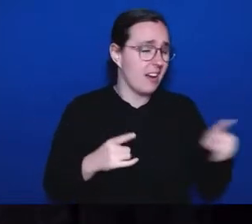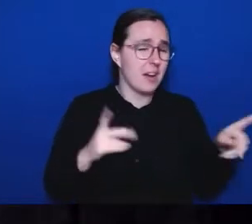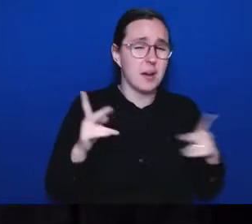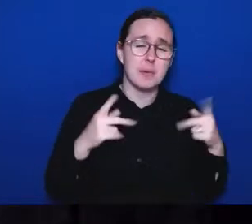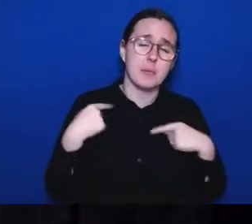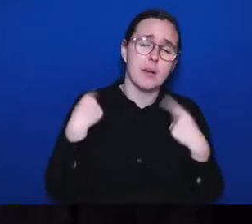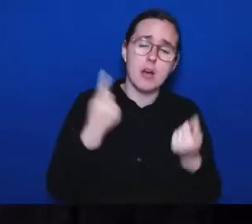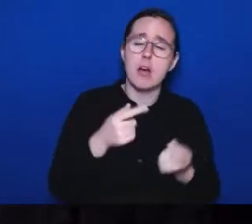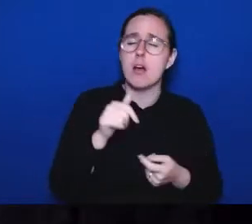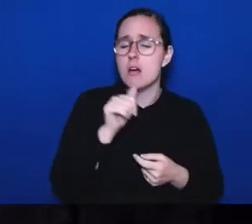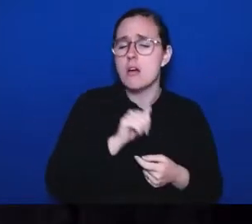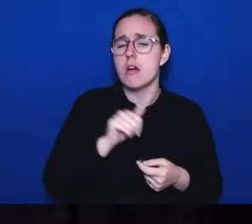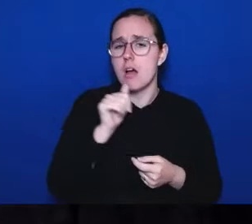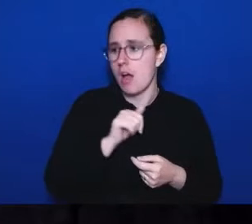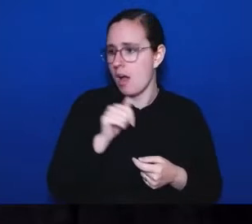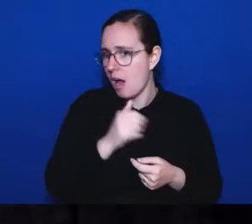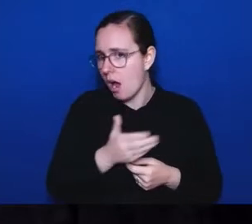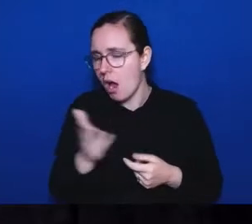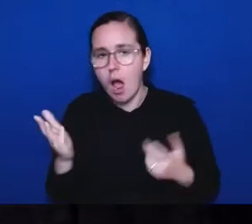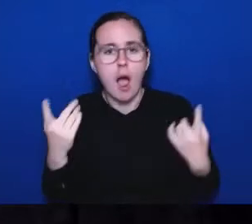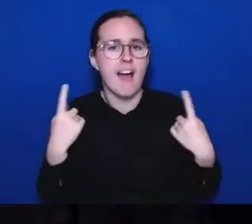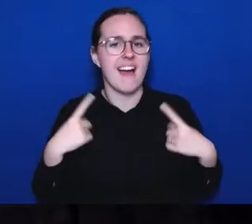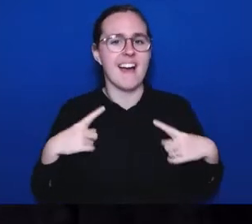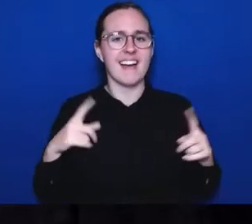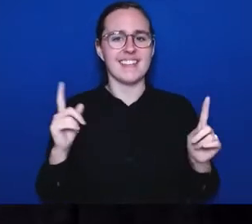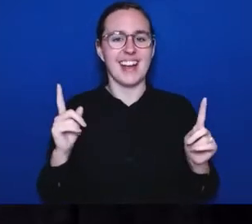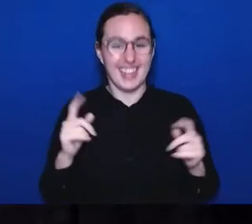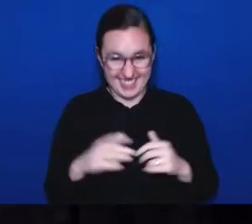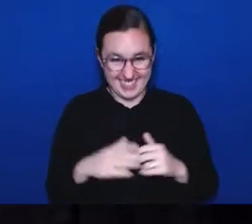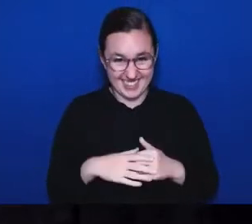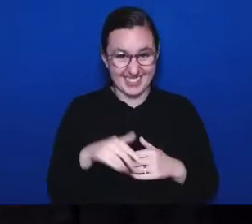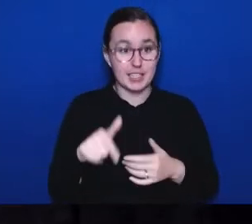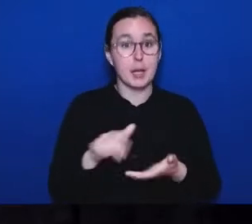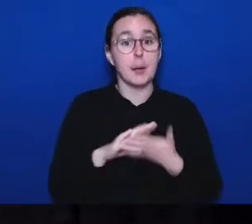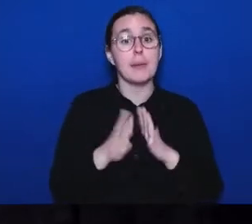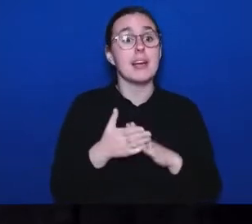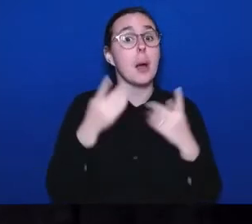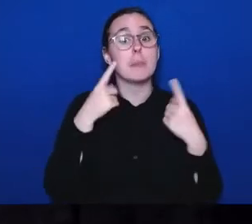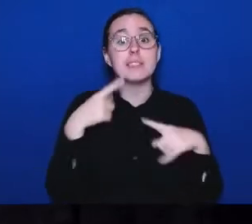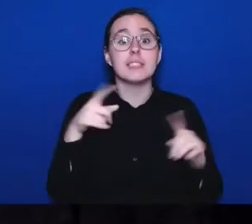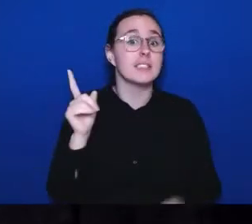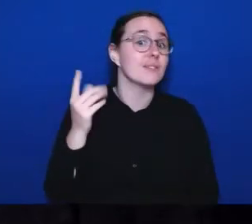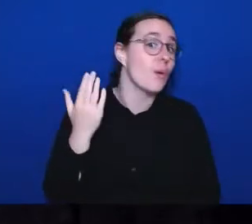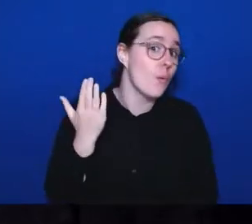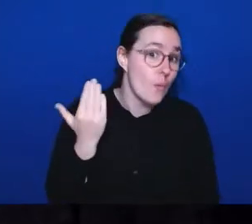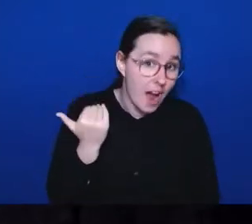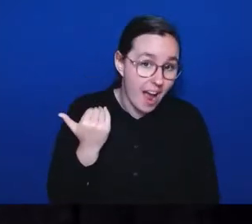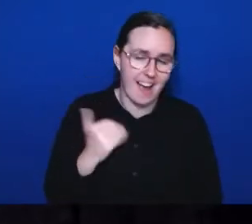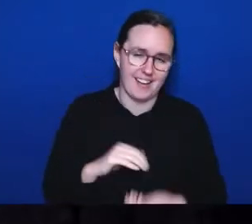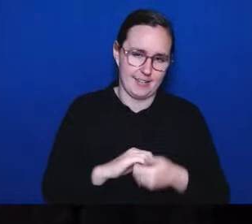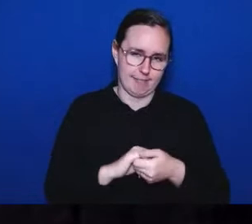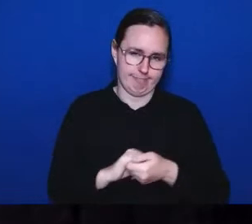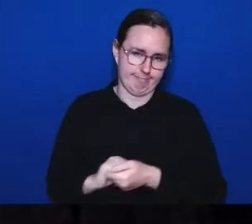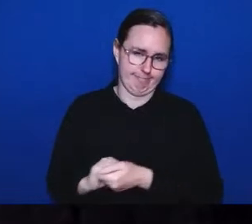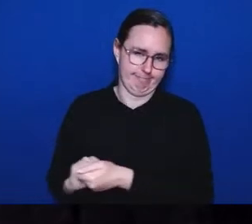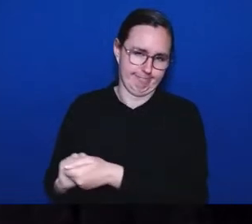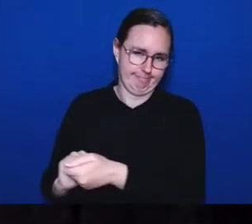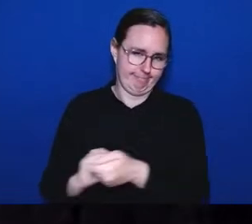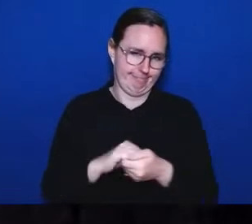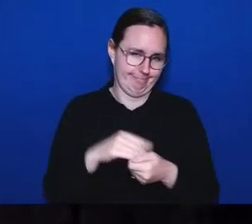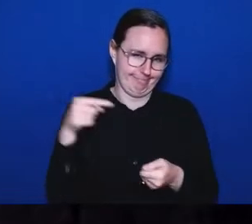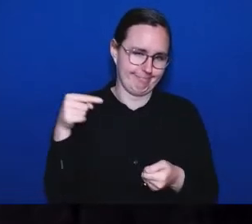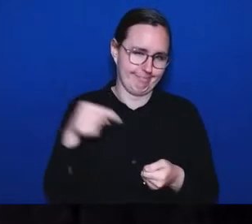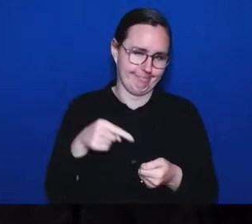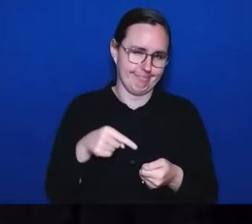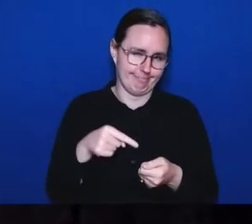together. And we're going to continue to work together to make sure the needs of patients living in communities big and small around